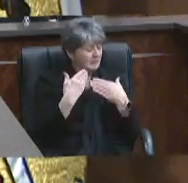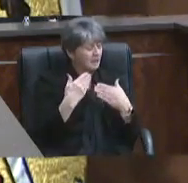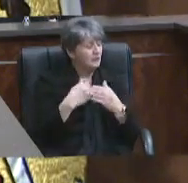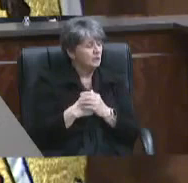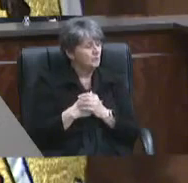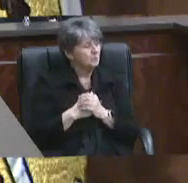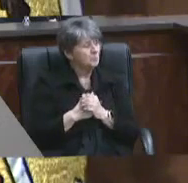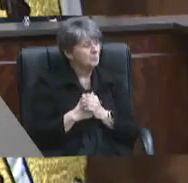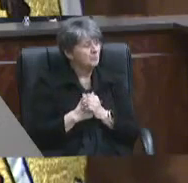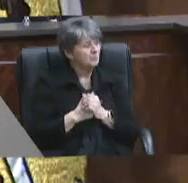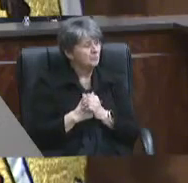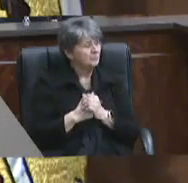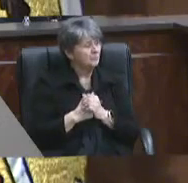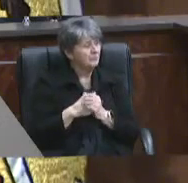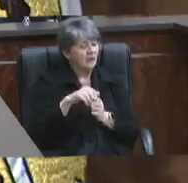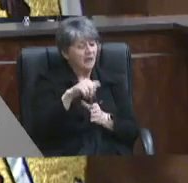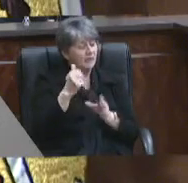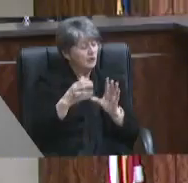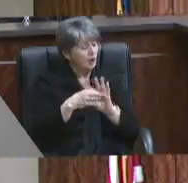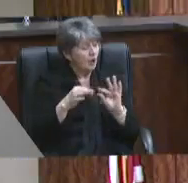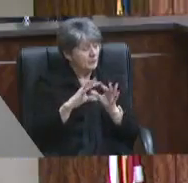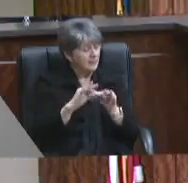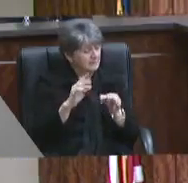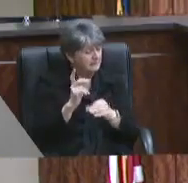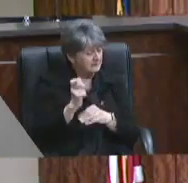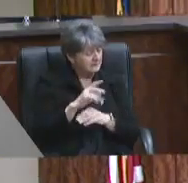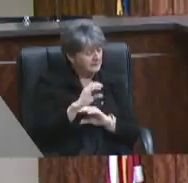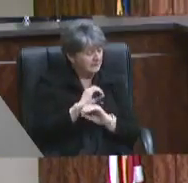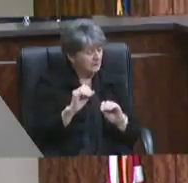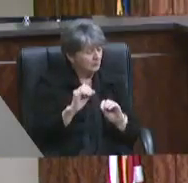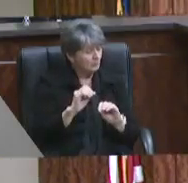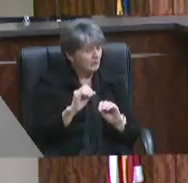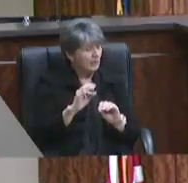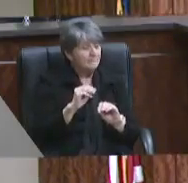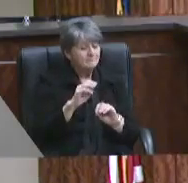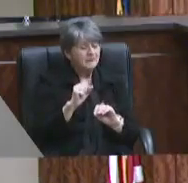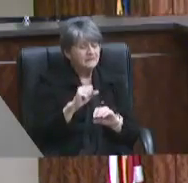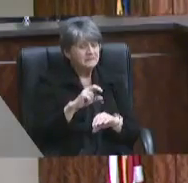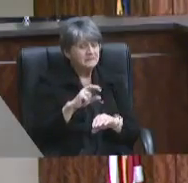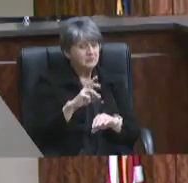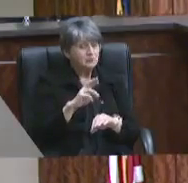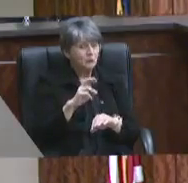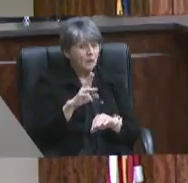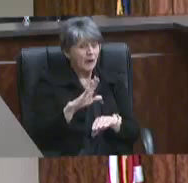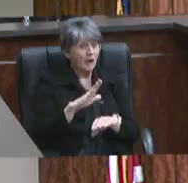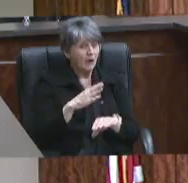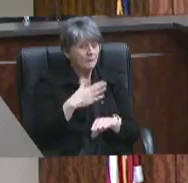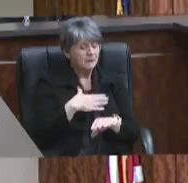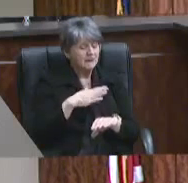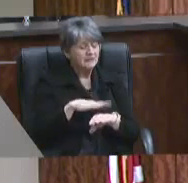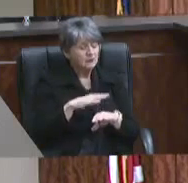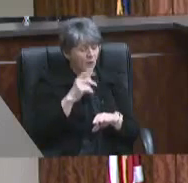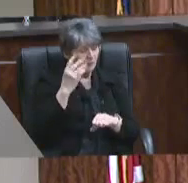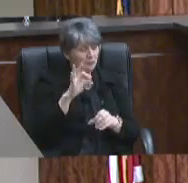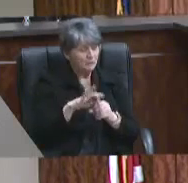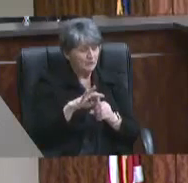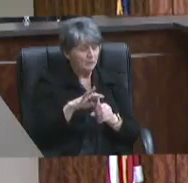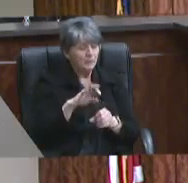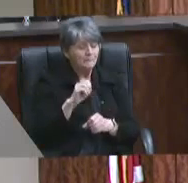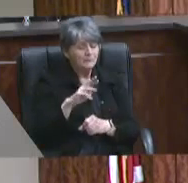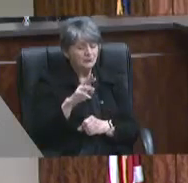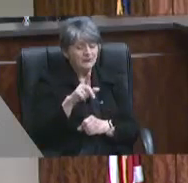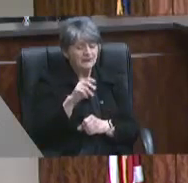Councilman DeWalt. Any other comments? Seeing none, Ms. Rao, please call for the vote. Mr. Les?